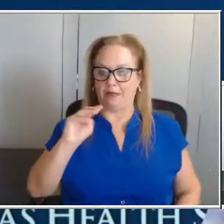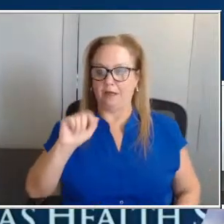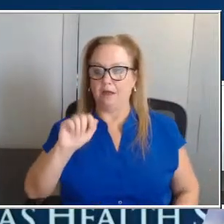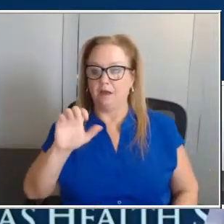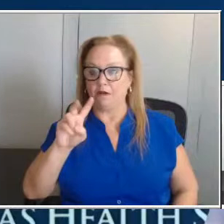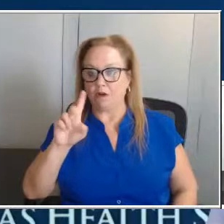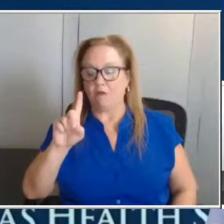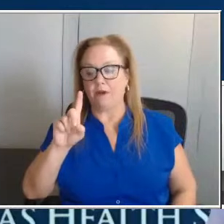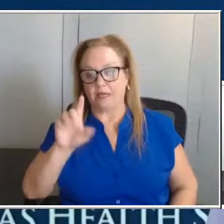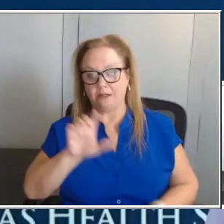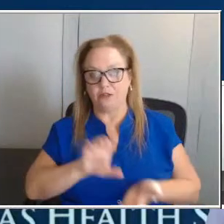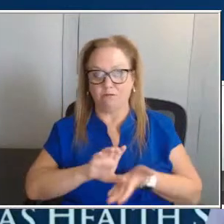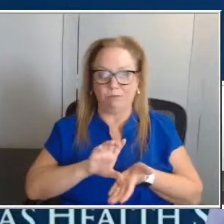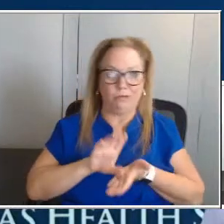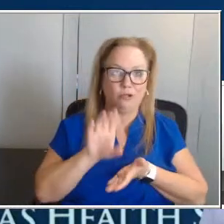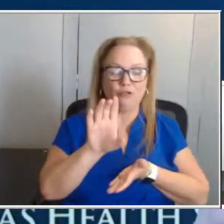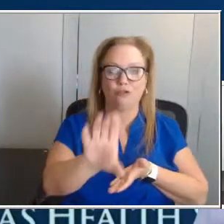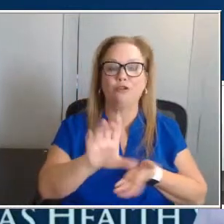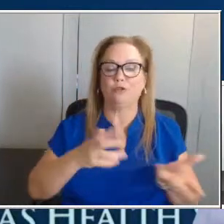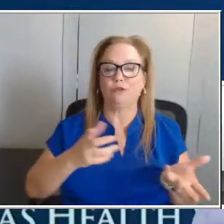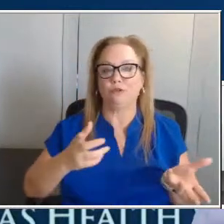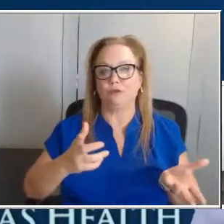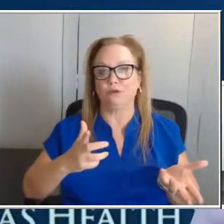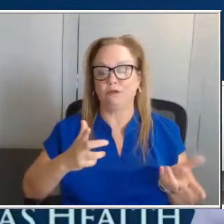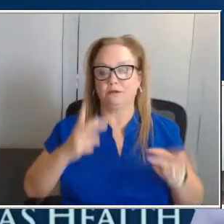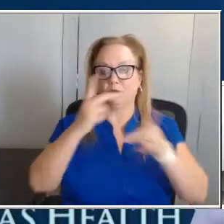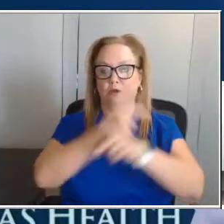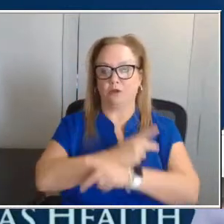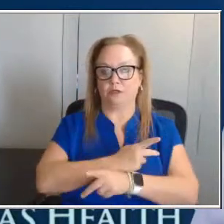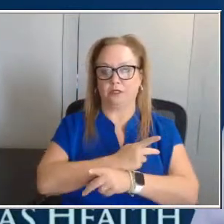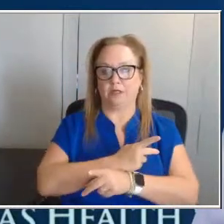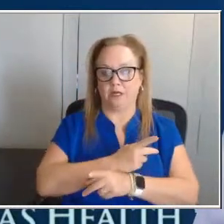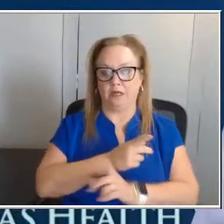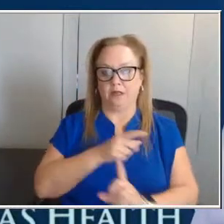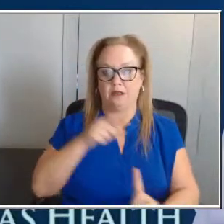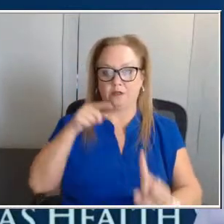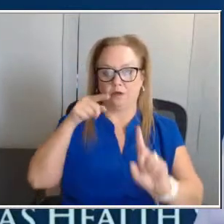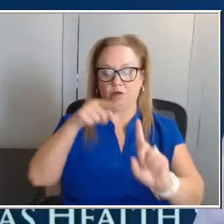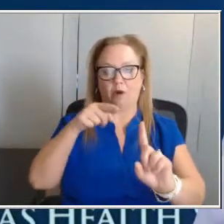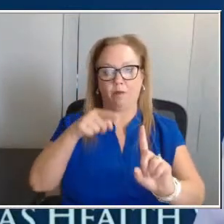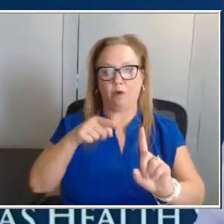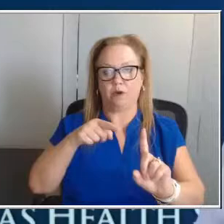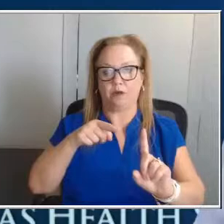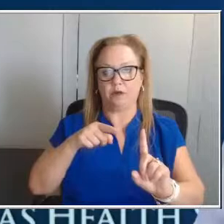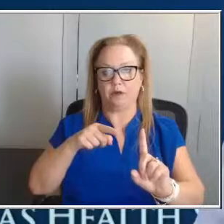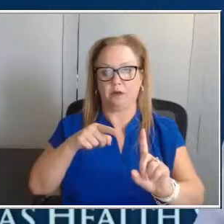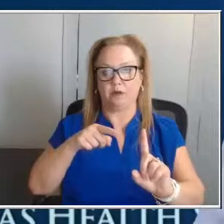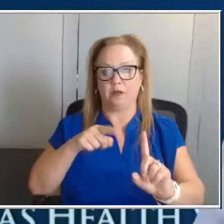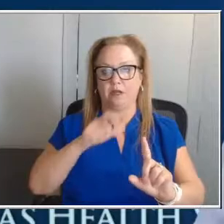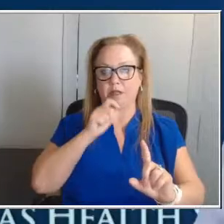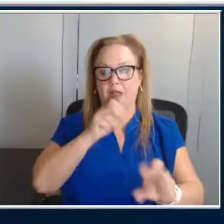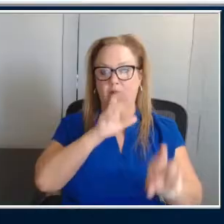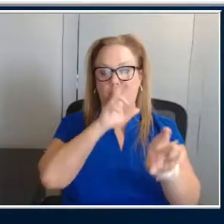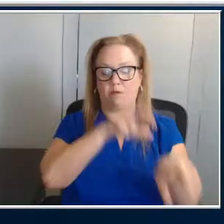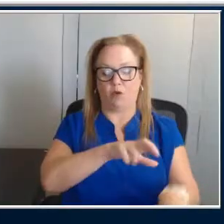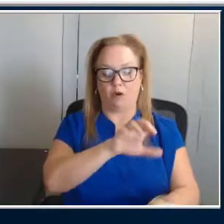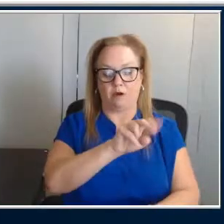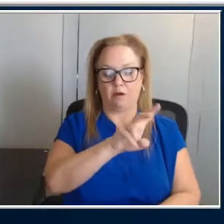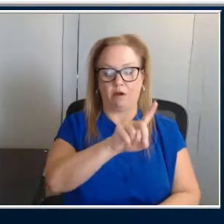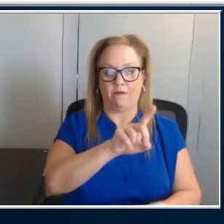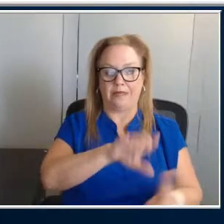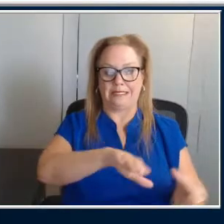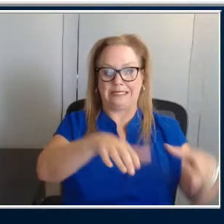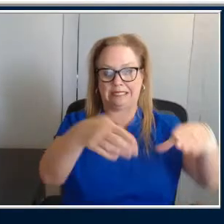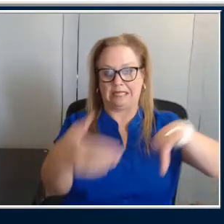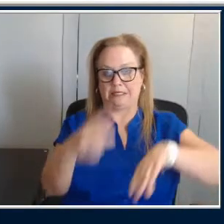thing. It can really push people over. And to your great point, and that was a great point, there will probably underreport a lot of COVID deaths because we don't know if